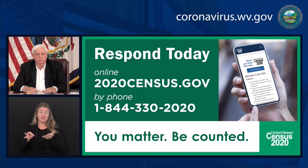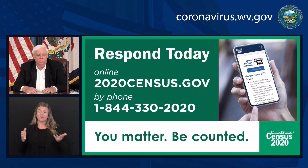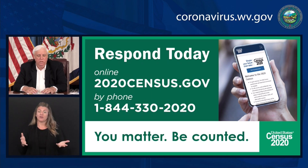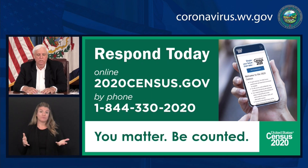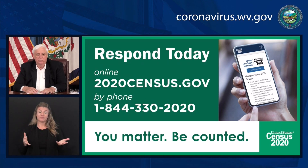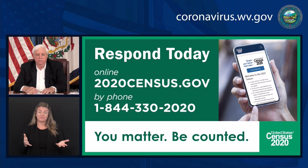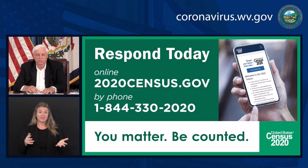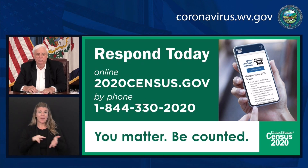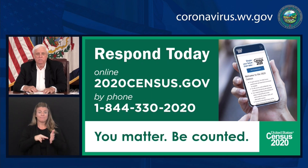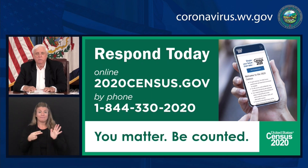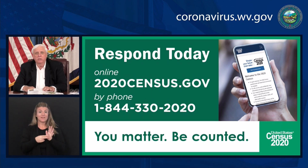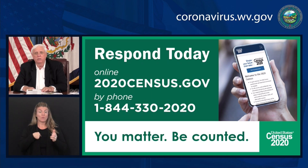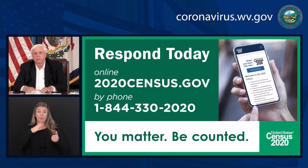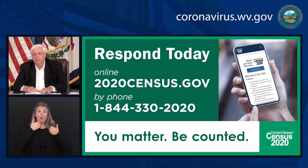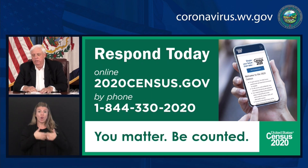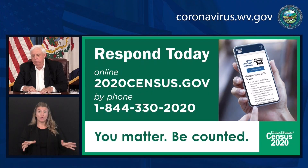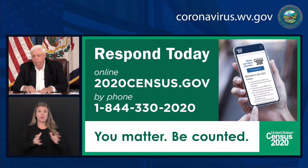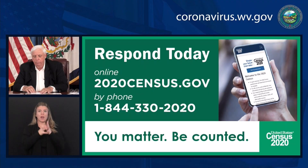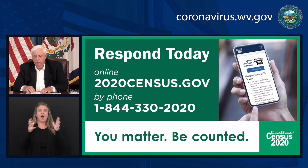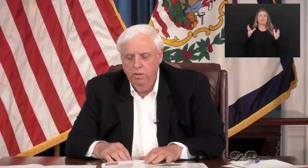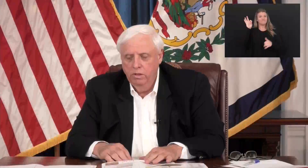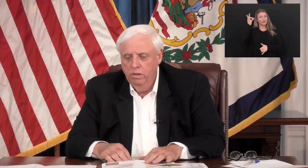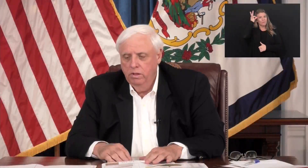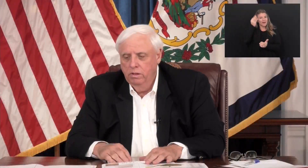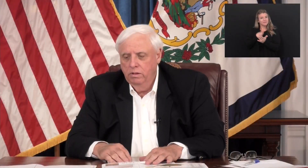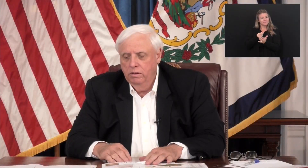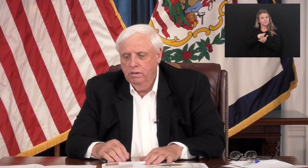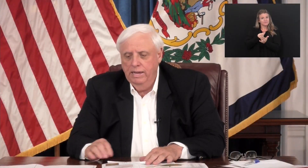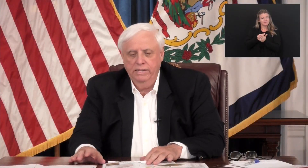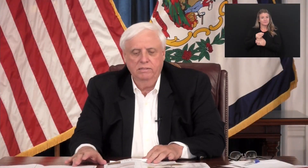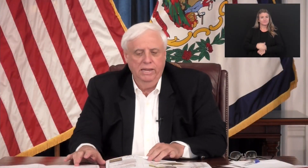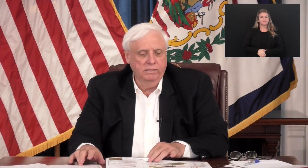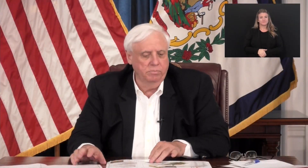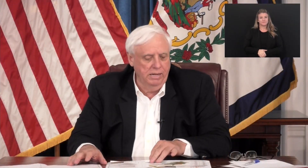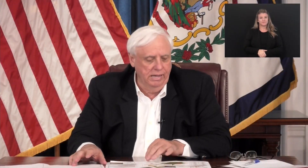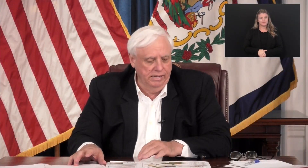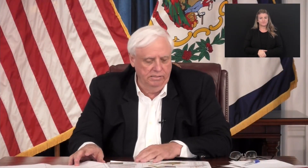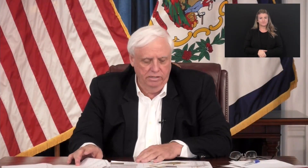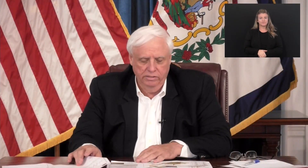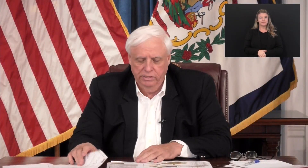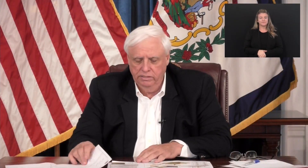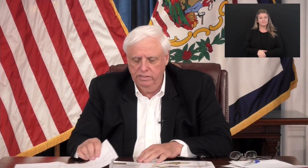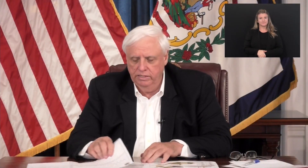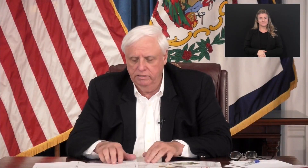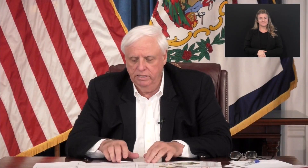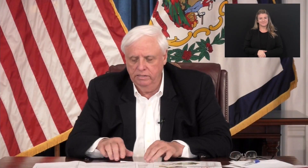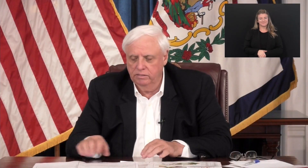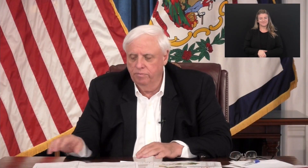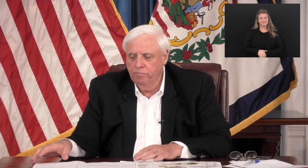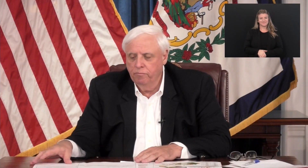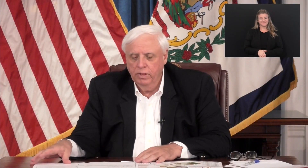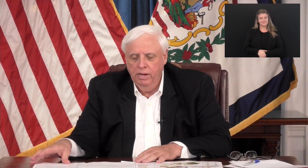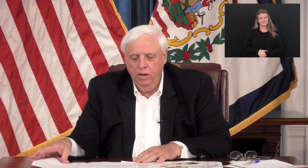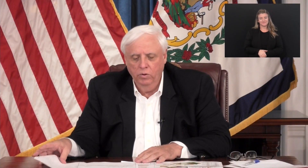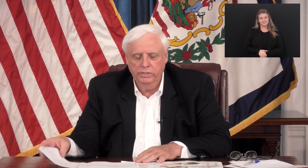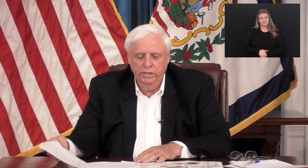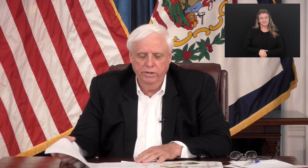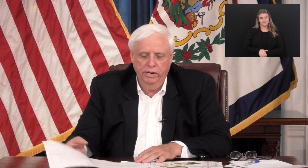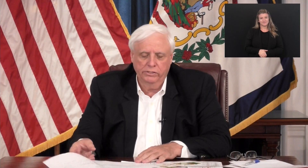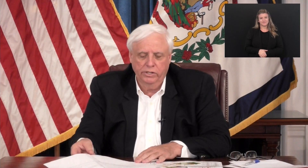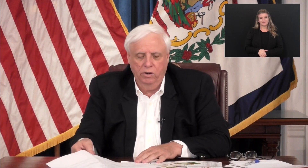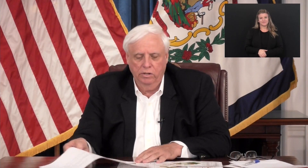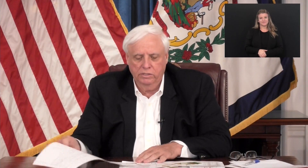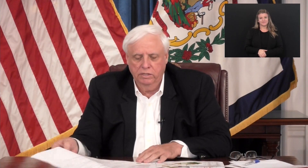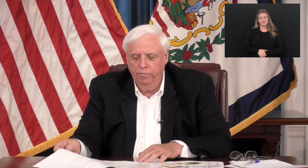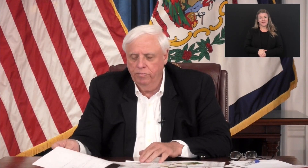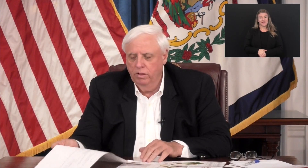leave tons and tons of money on the table. My last here is just this, is I always show you